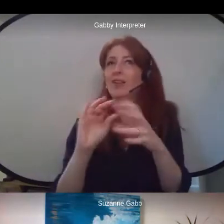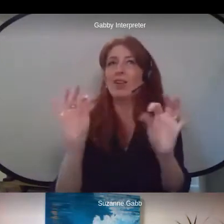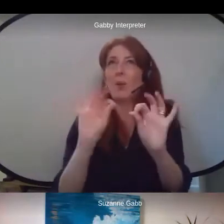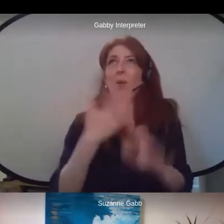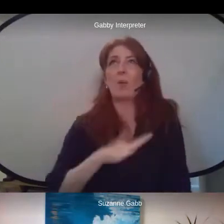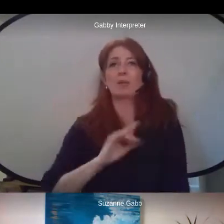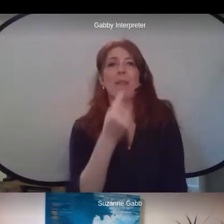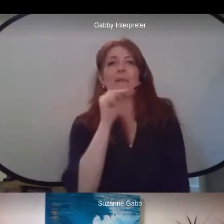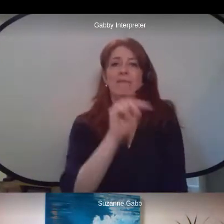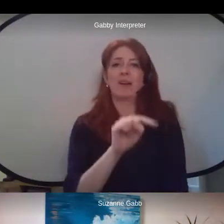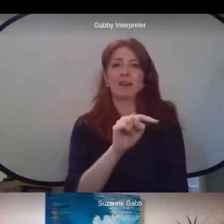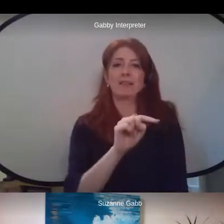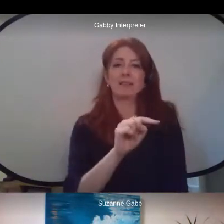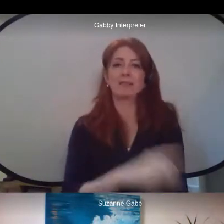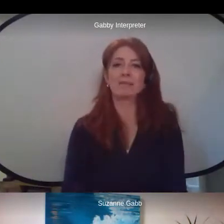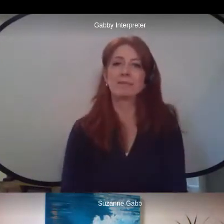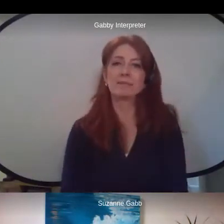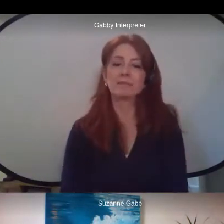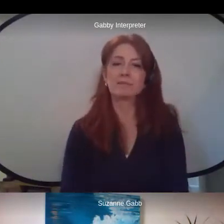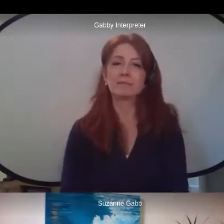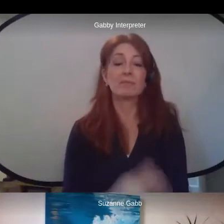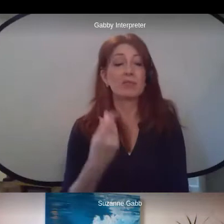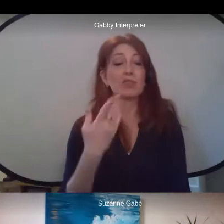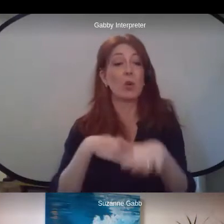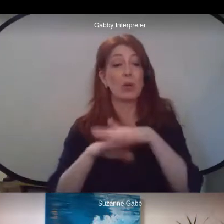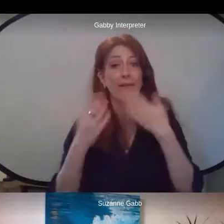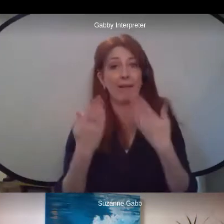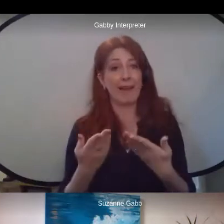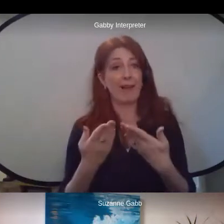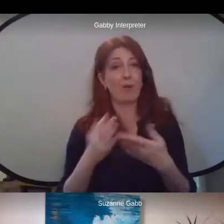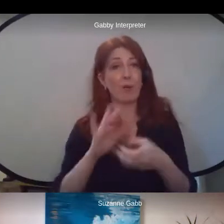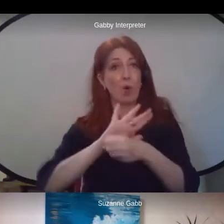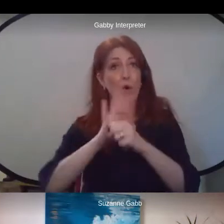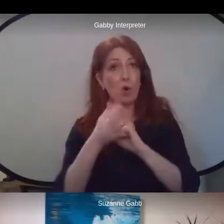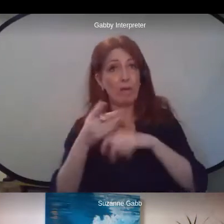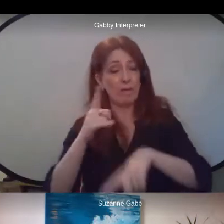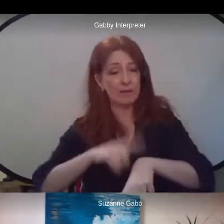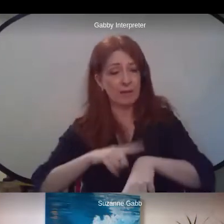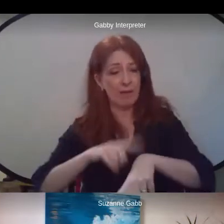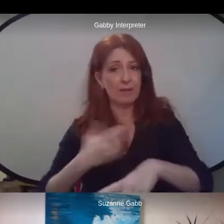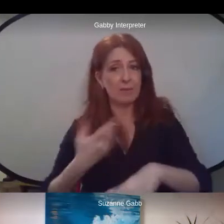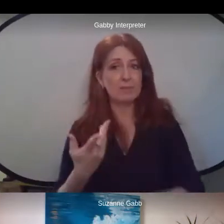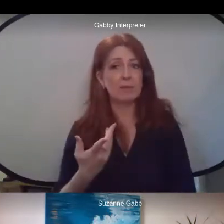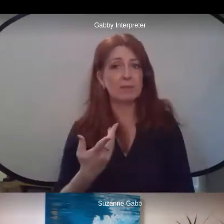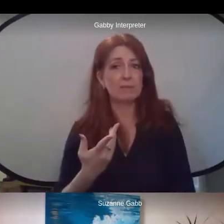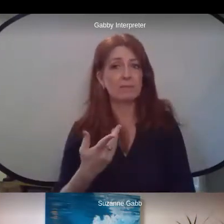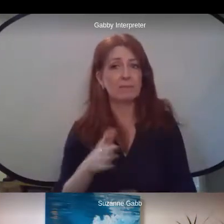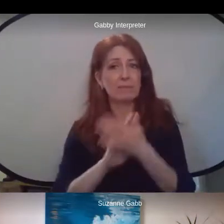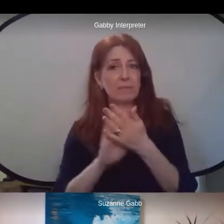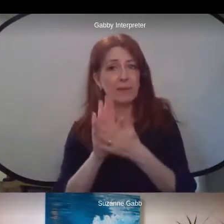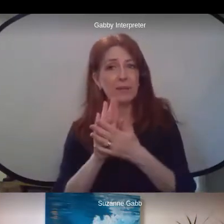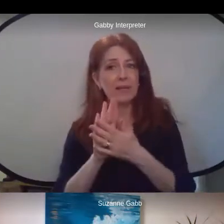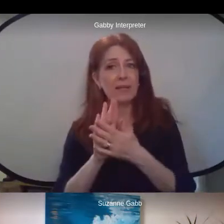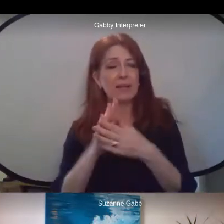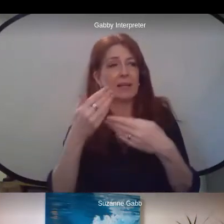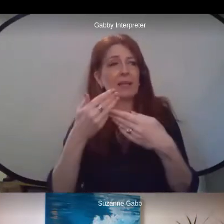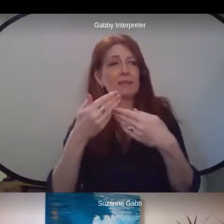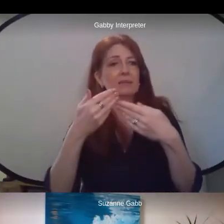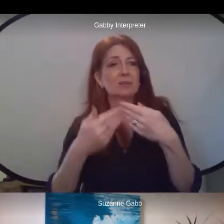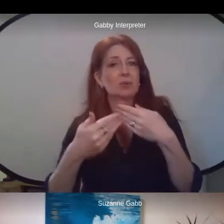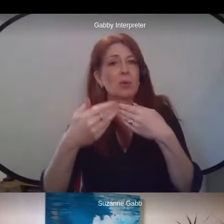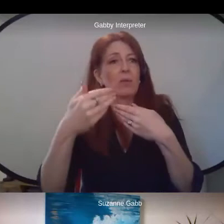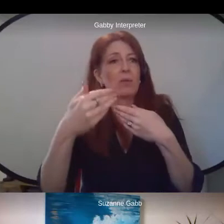So what we've found, especially in COVID times, is that what you would have maybe traditionally held back on, you go forward with, because